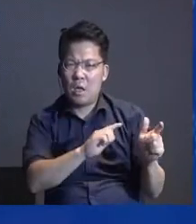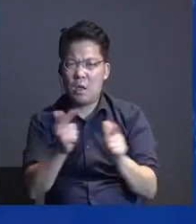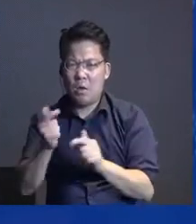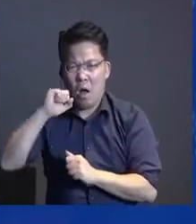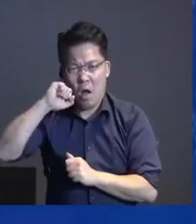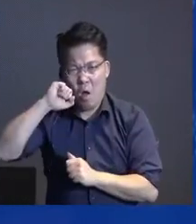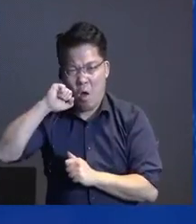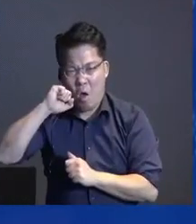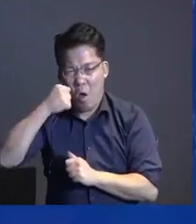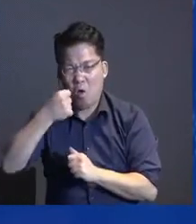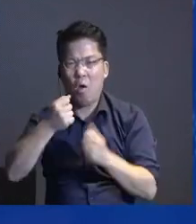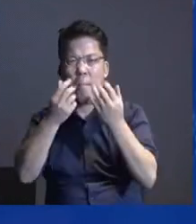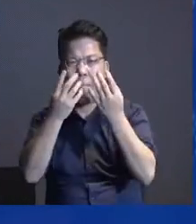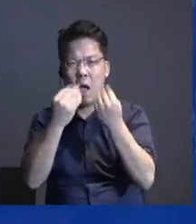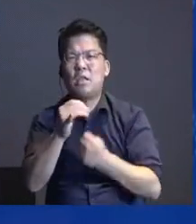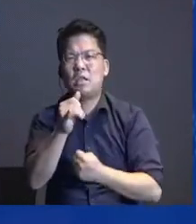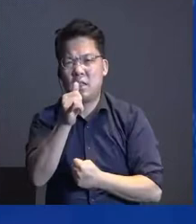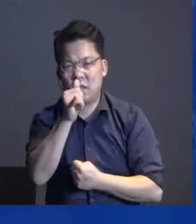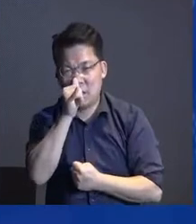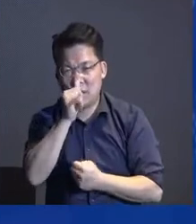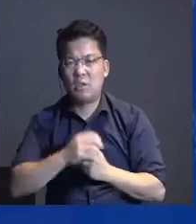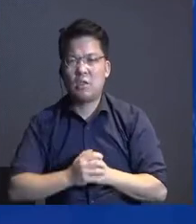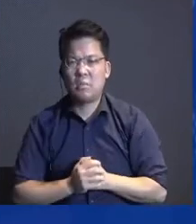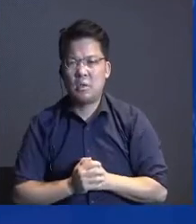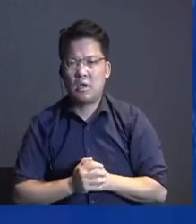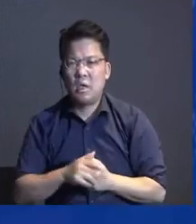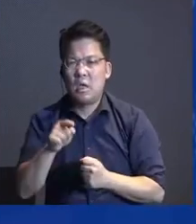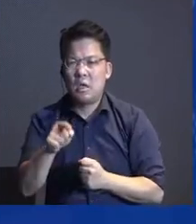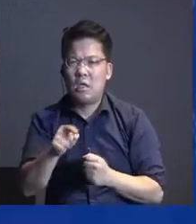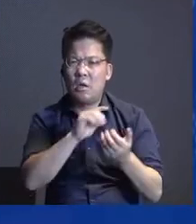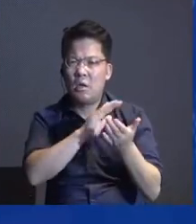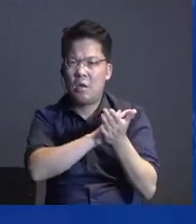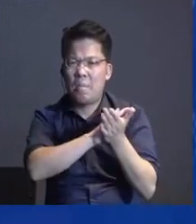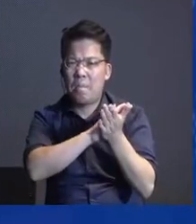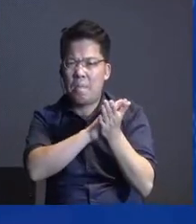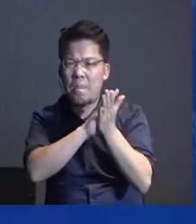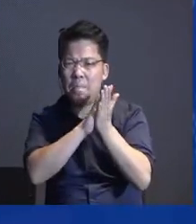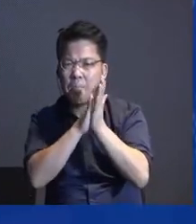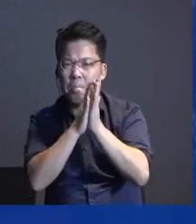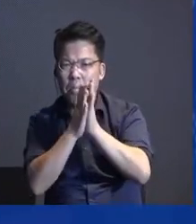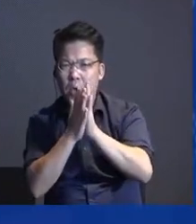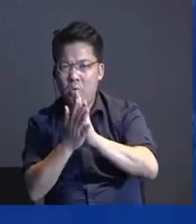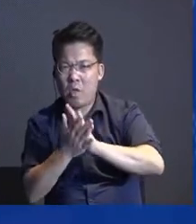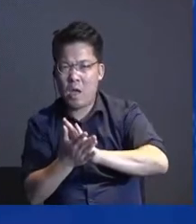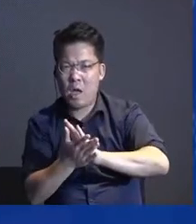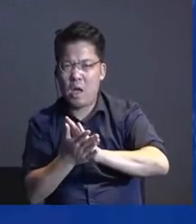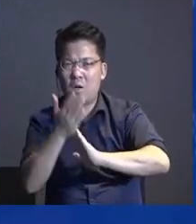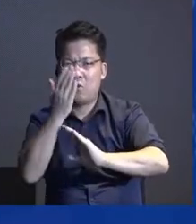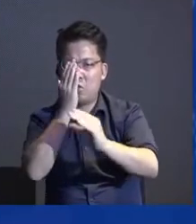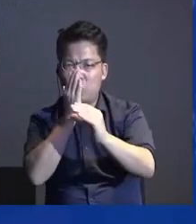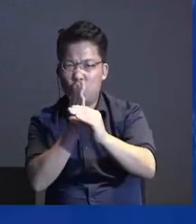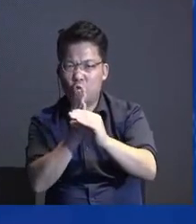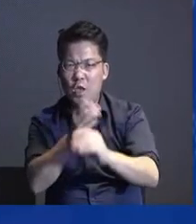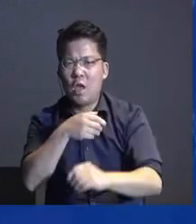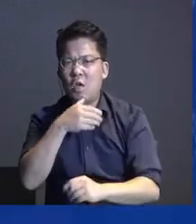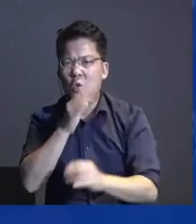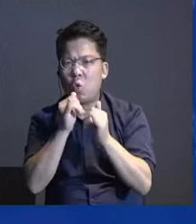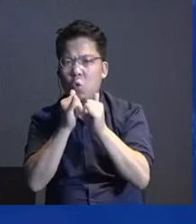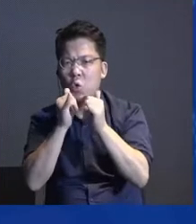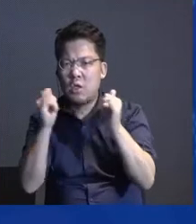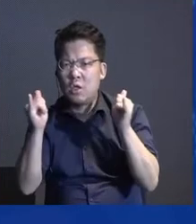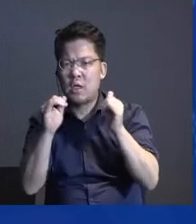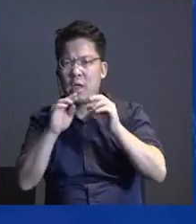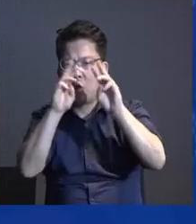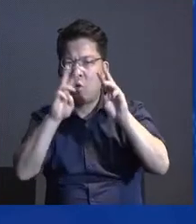are struggling to change the situation of the well-being of the older people in Asia and in